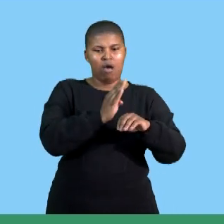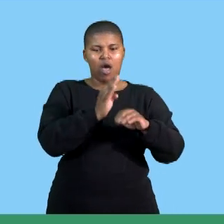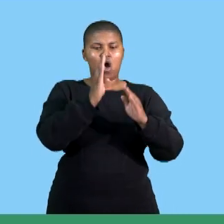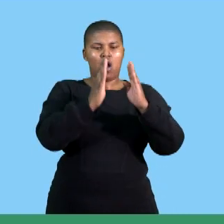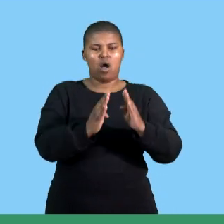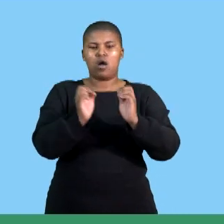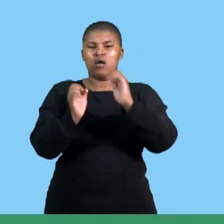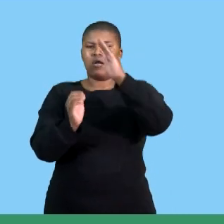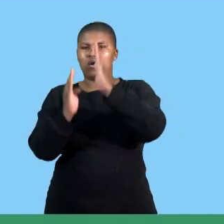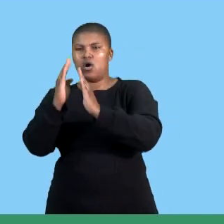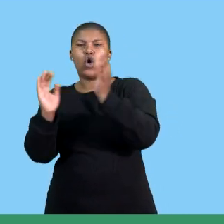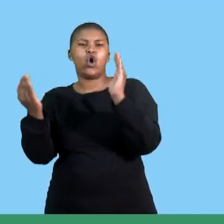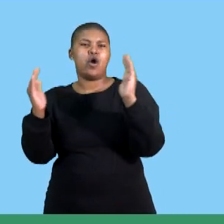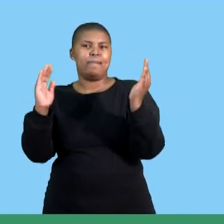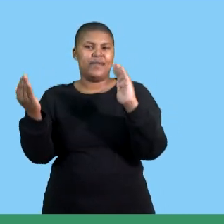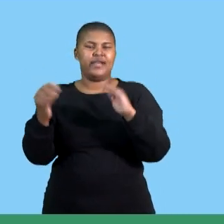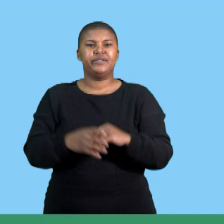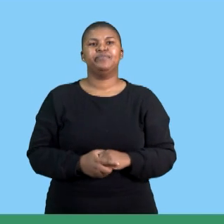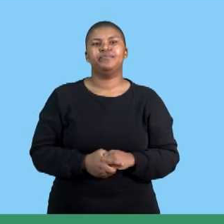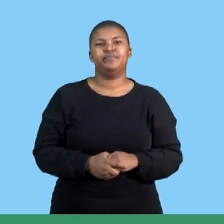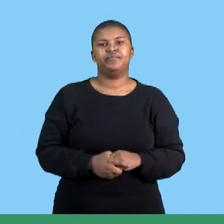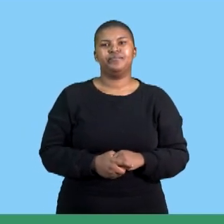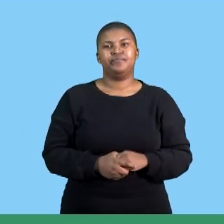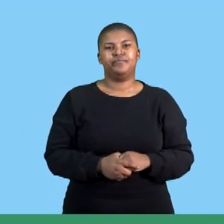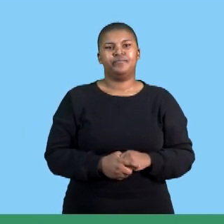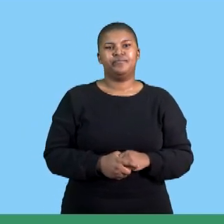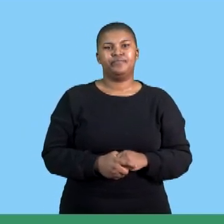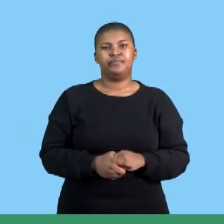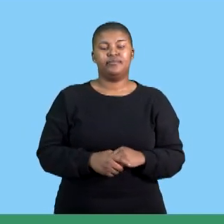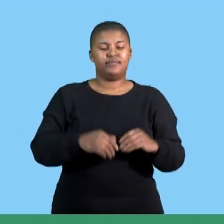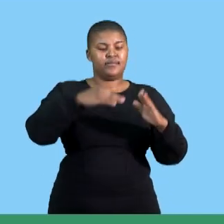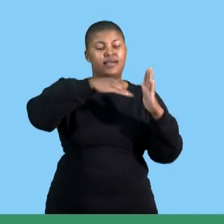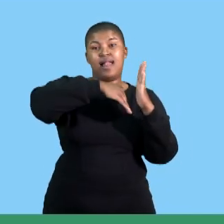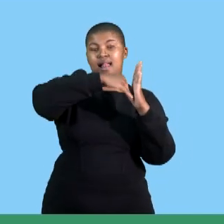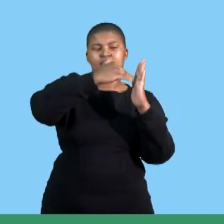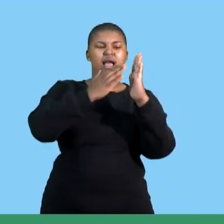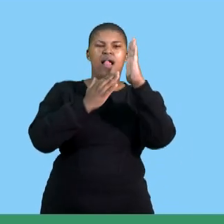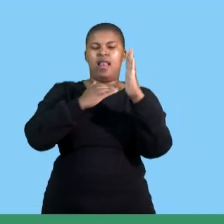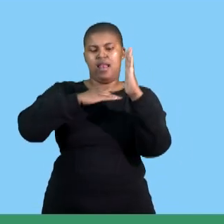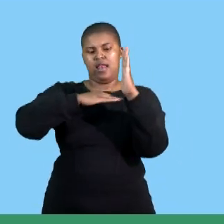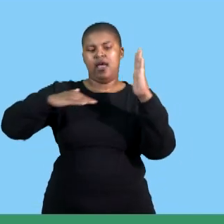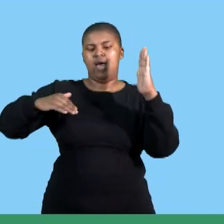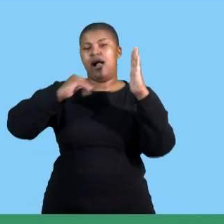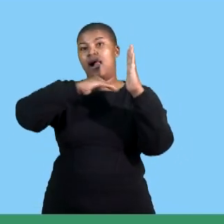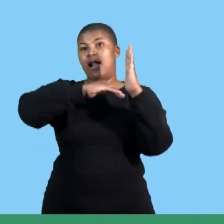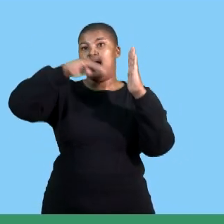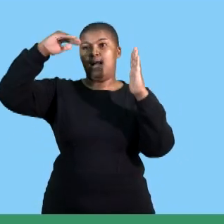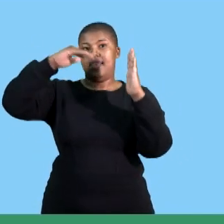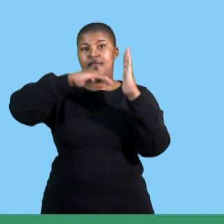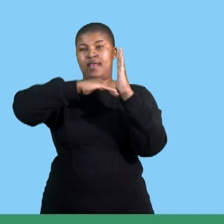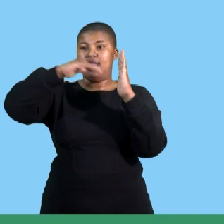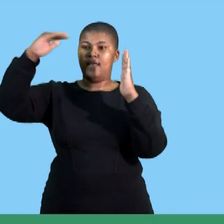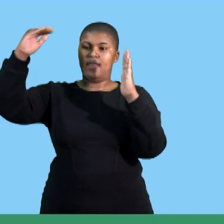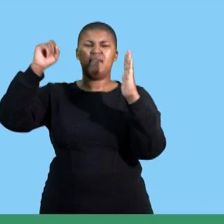time. Then we move on to the line graph. A line graph is a diagram, usually a line or